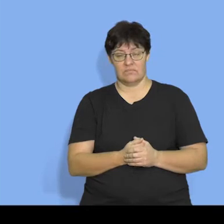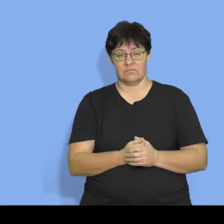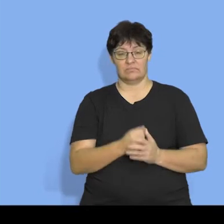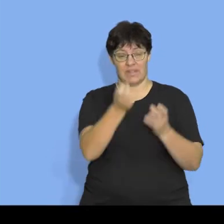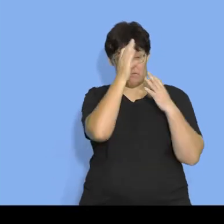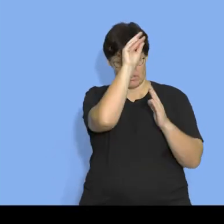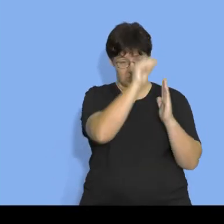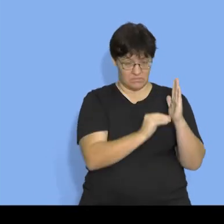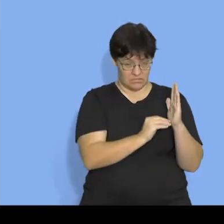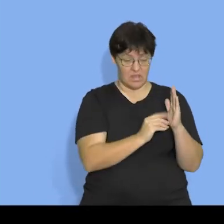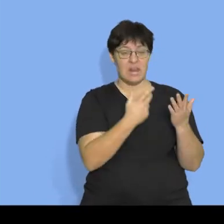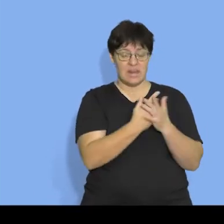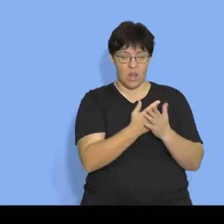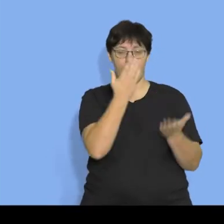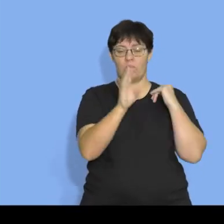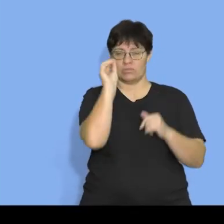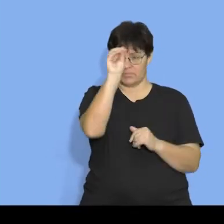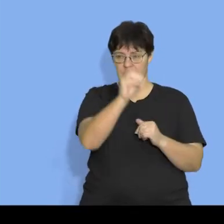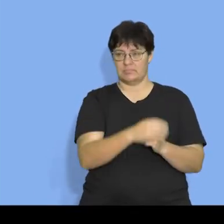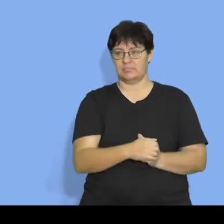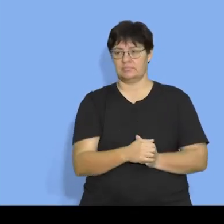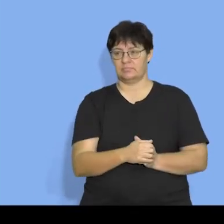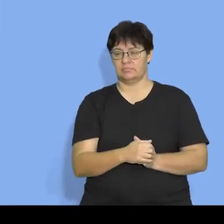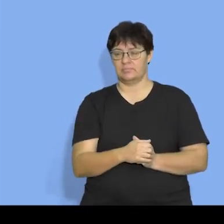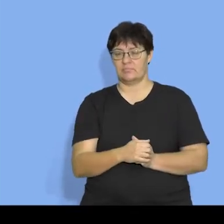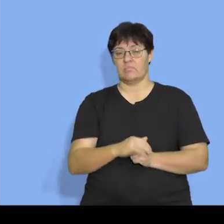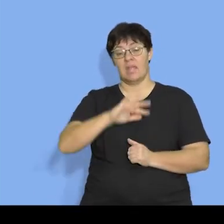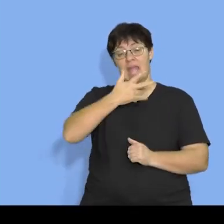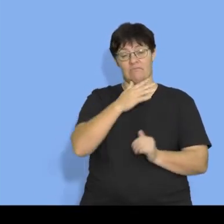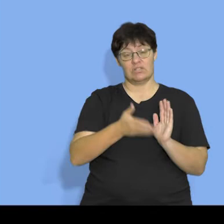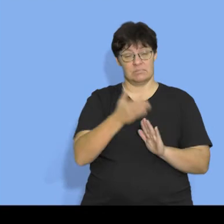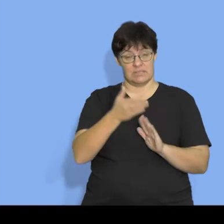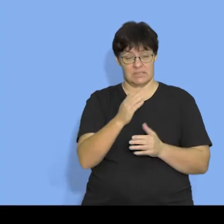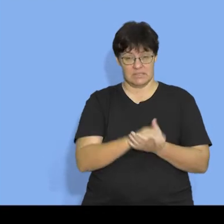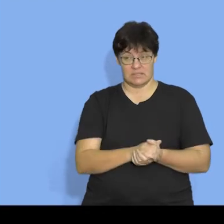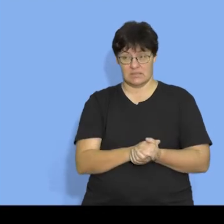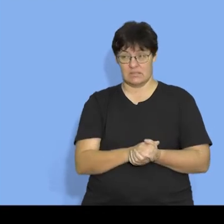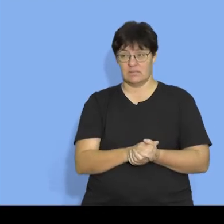written the information, now we write the equation. So average speed